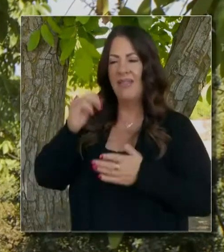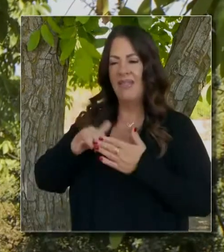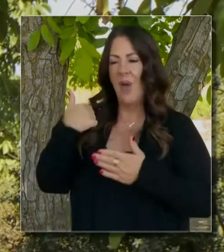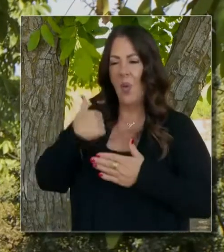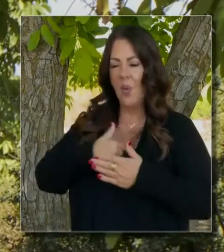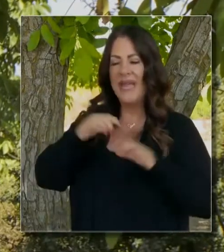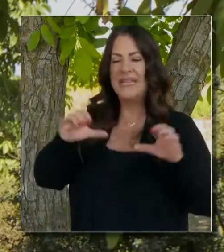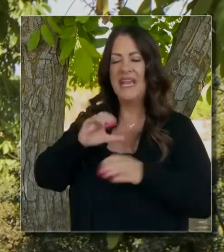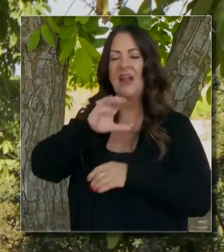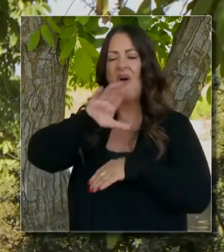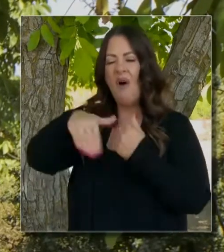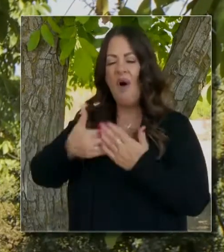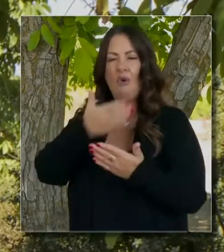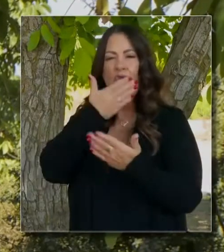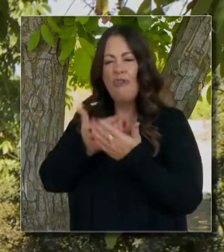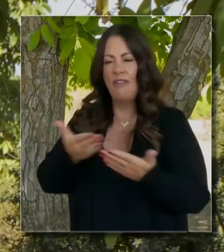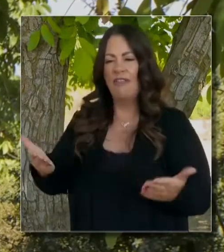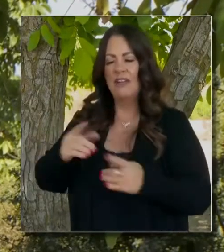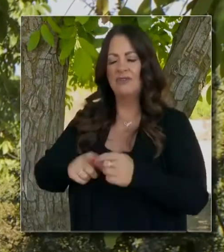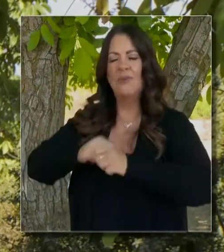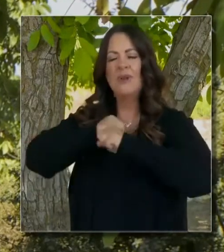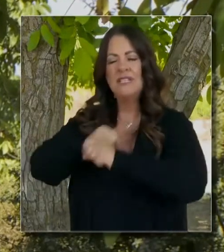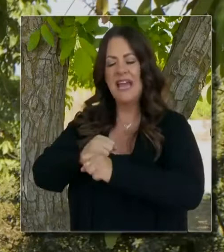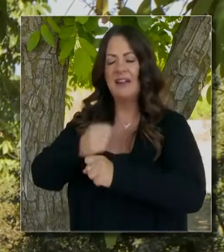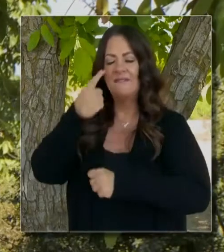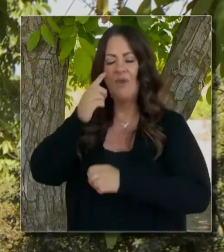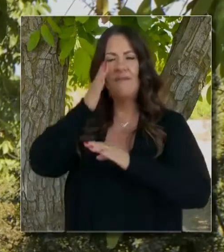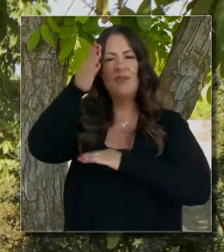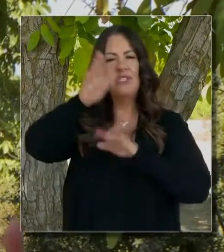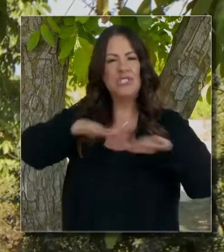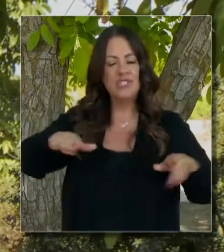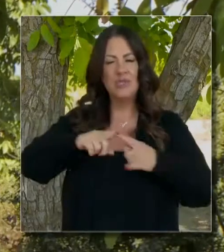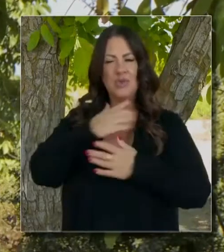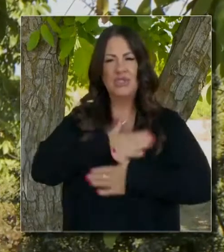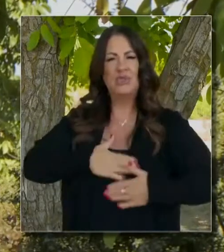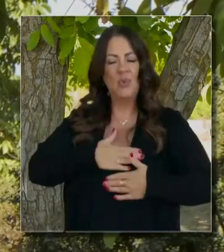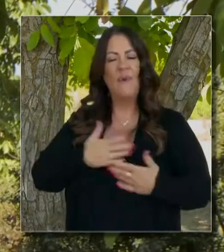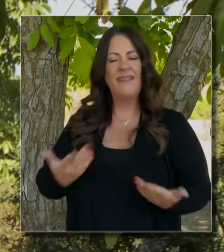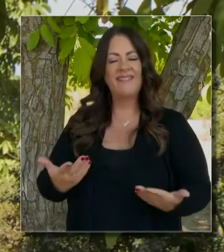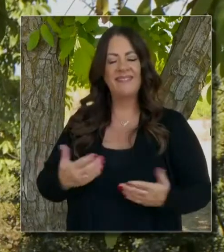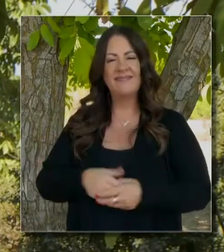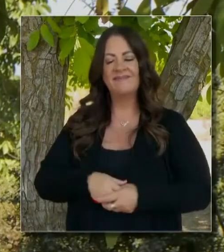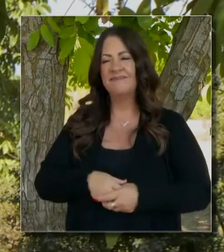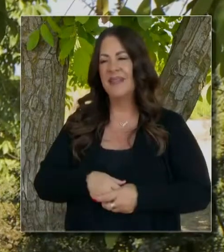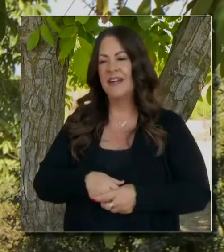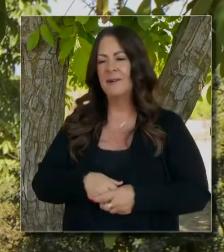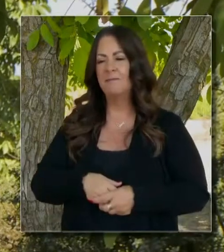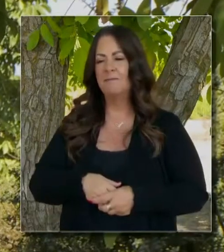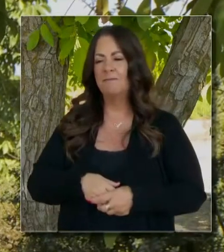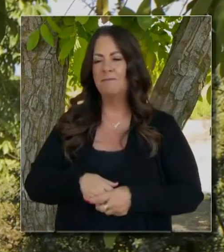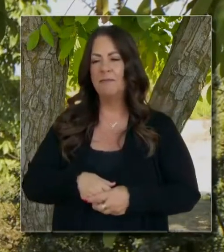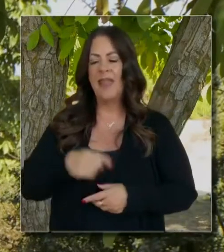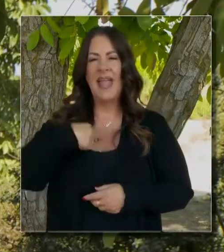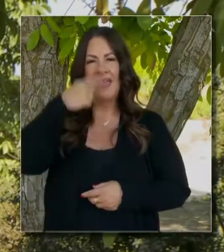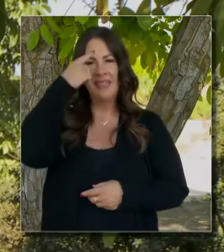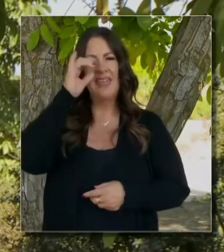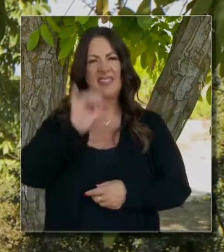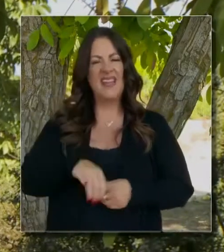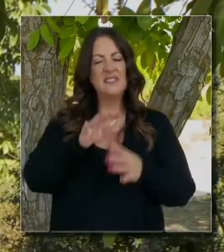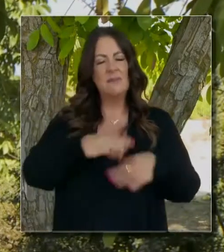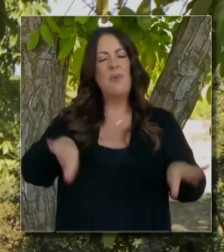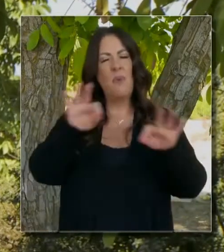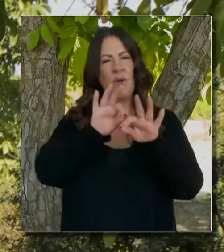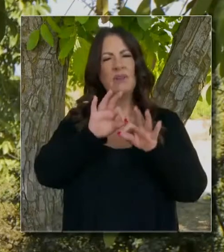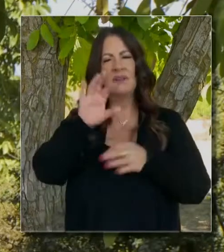every single year with a mindset that recognizes a broader sense of permanence. And I think that framework is